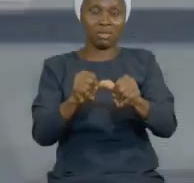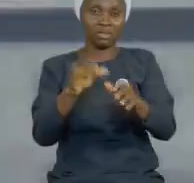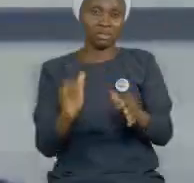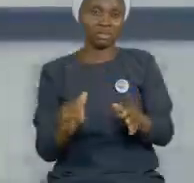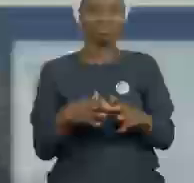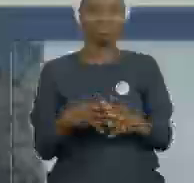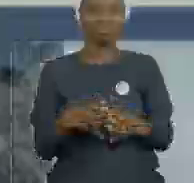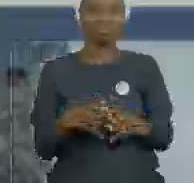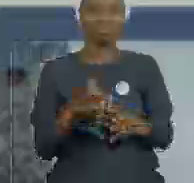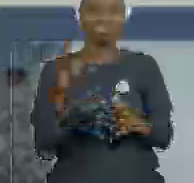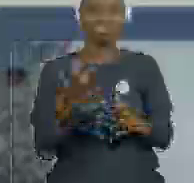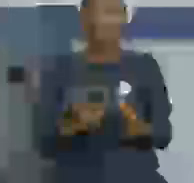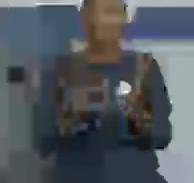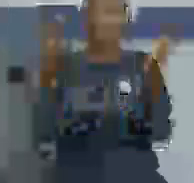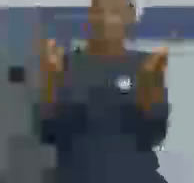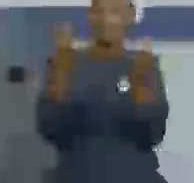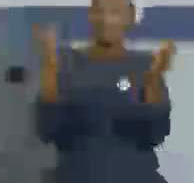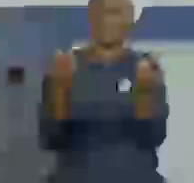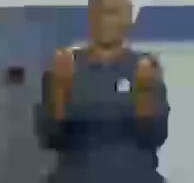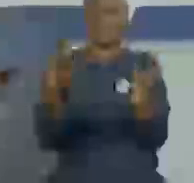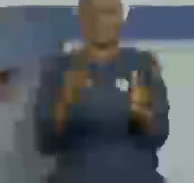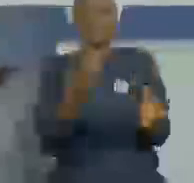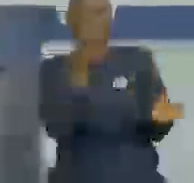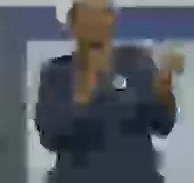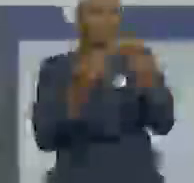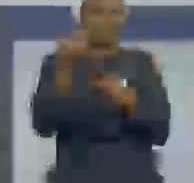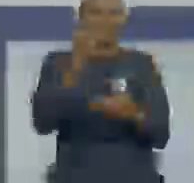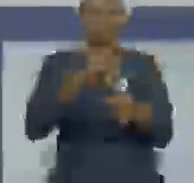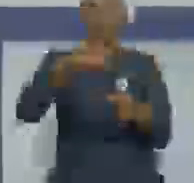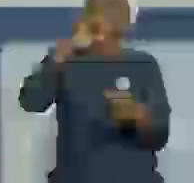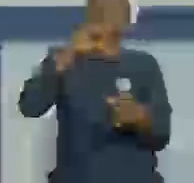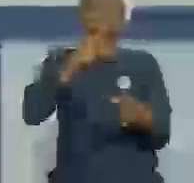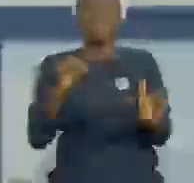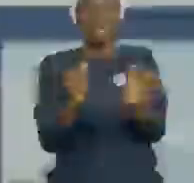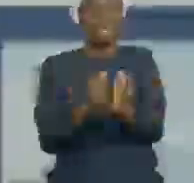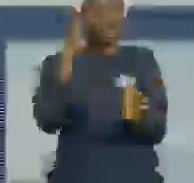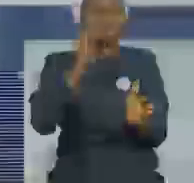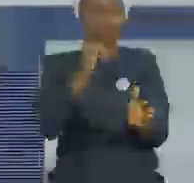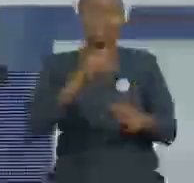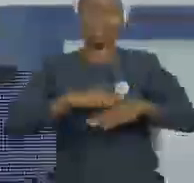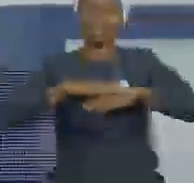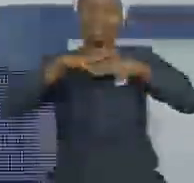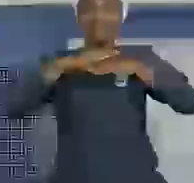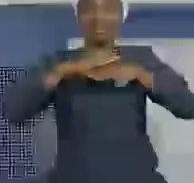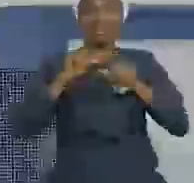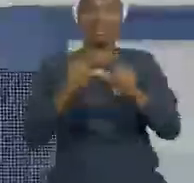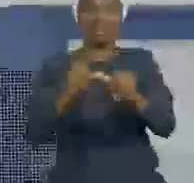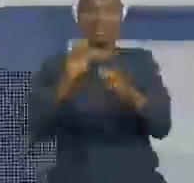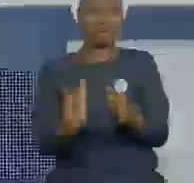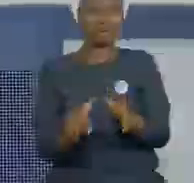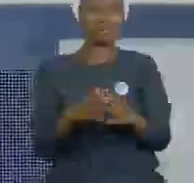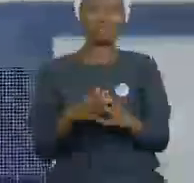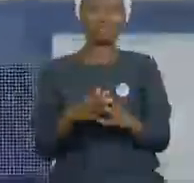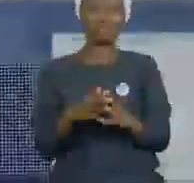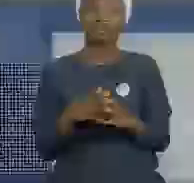The celebration of eating and drinking that will not satisfy permanently.